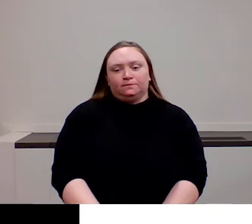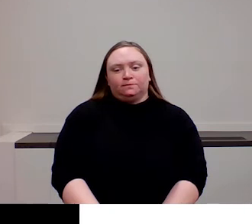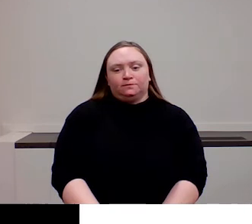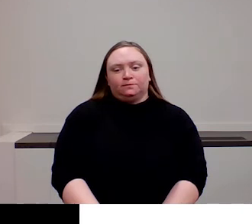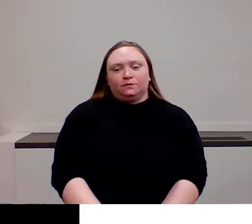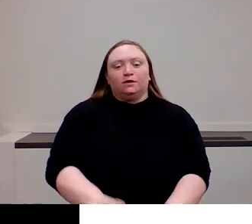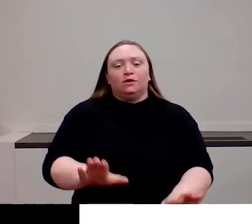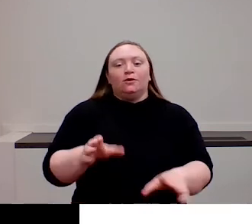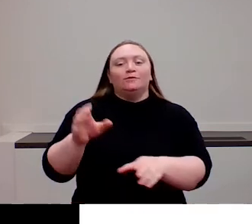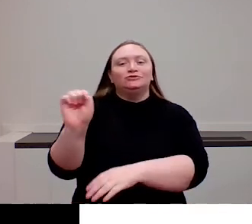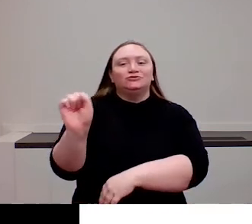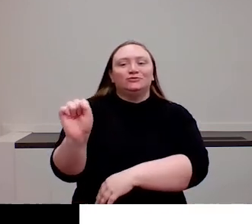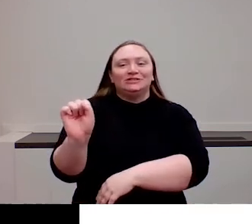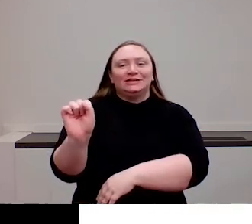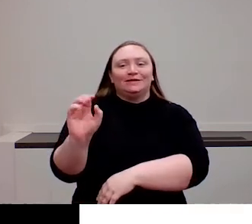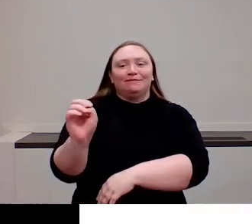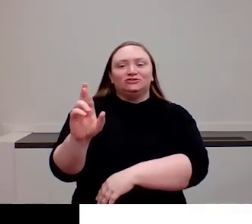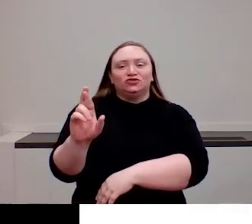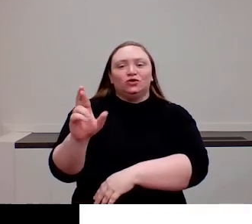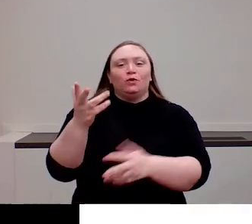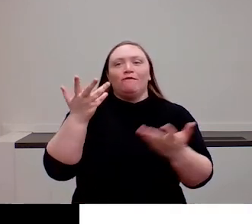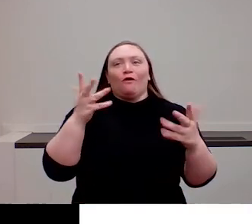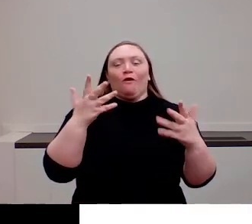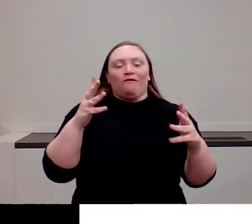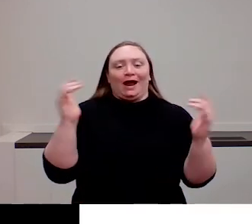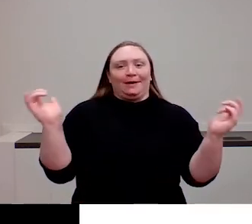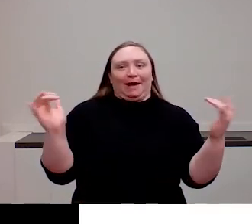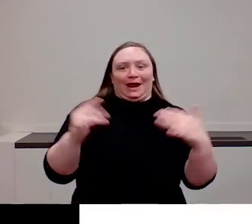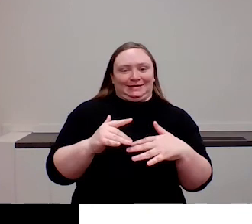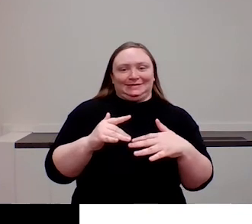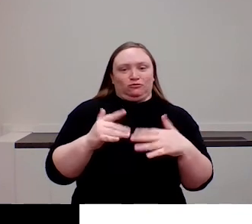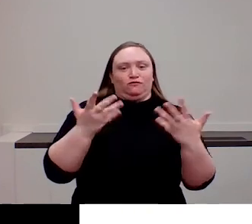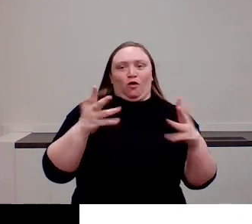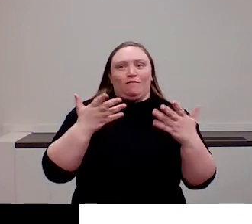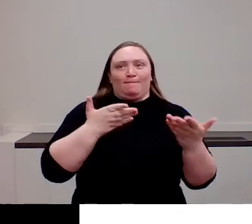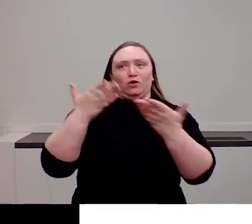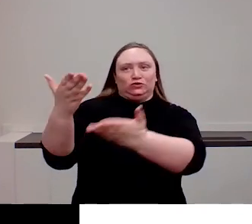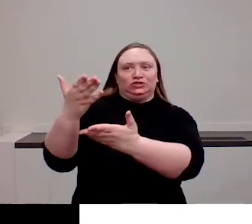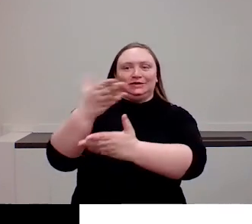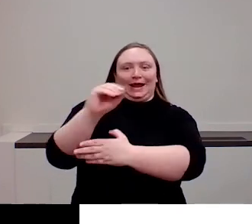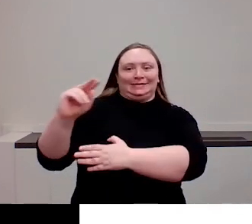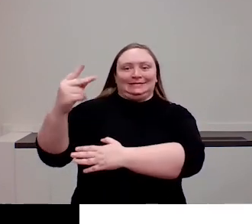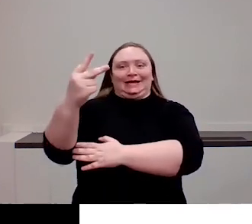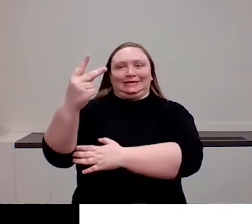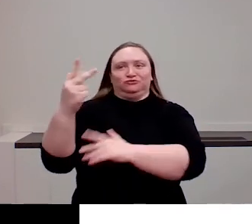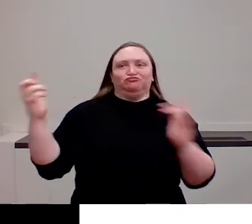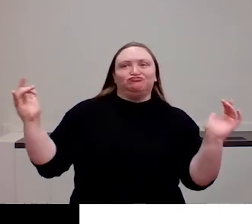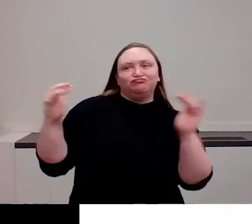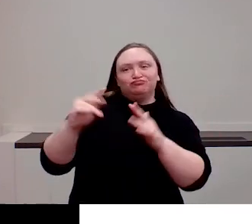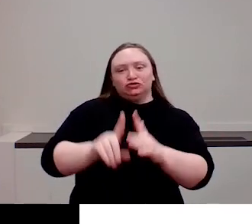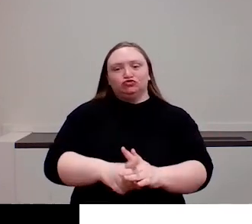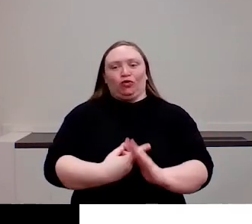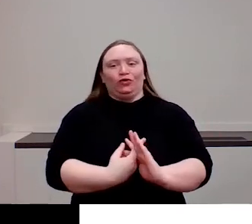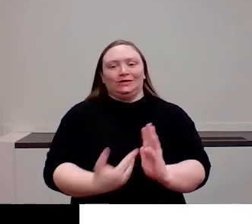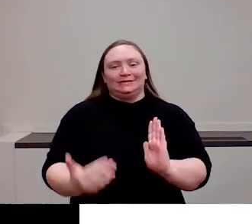I don't think you heard you. You didn't have it. Oh, Mr. Schulte, we've already we had a motion and a second to reconvene from